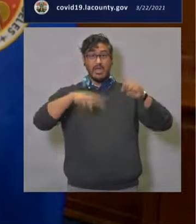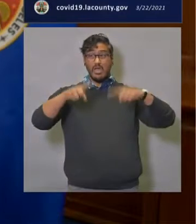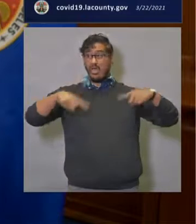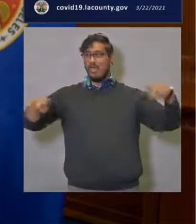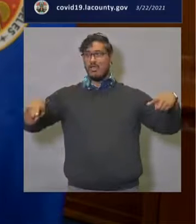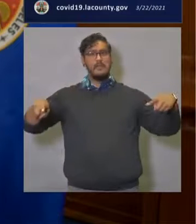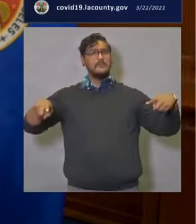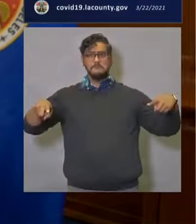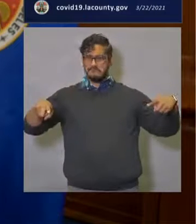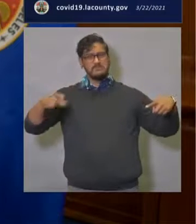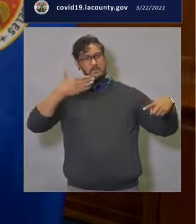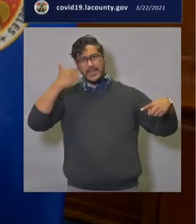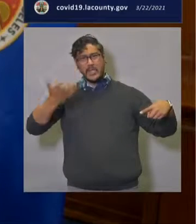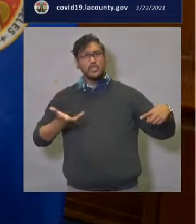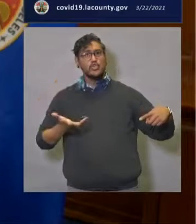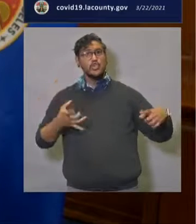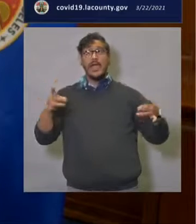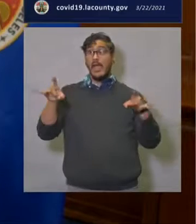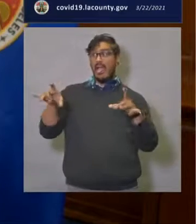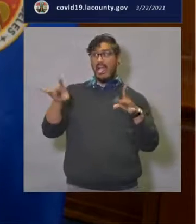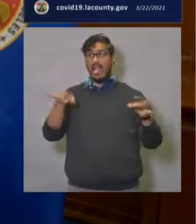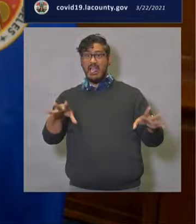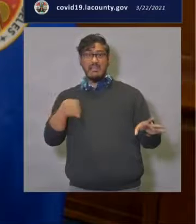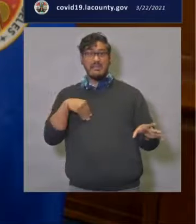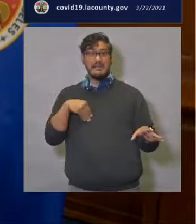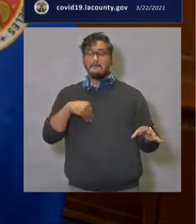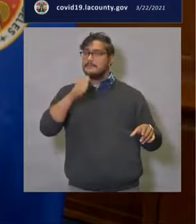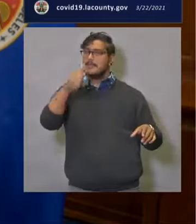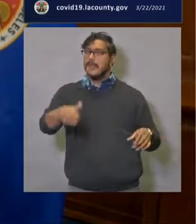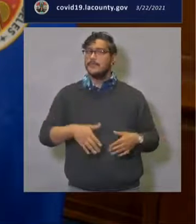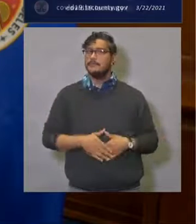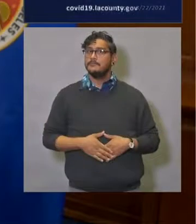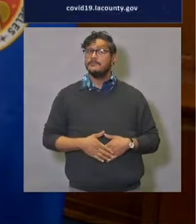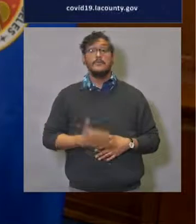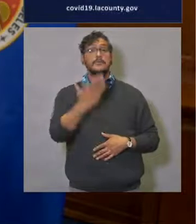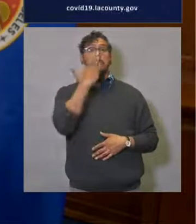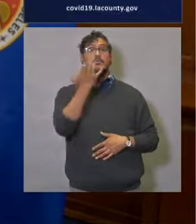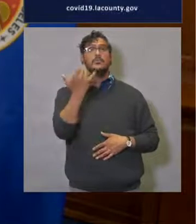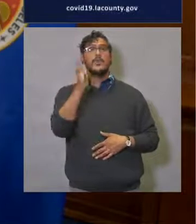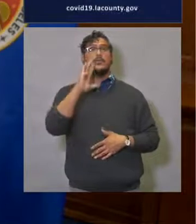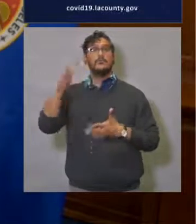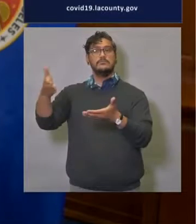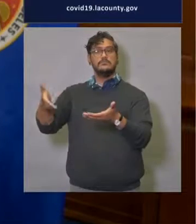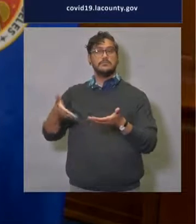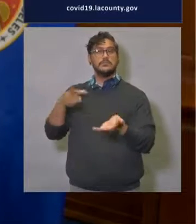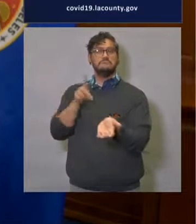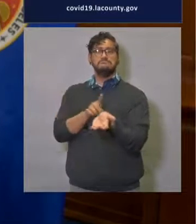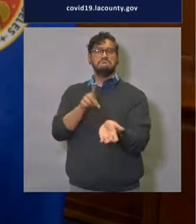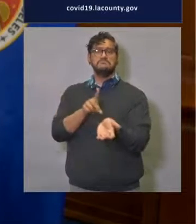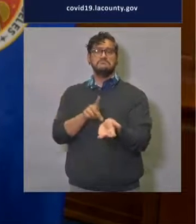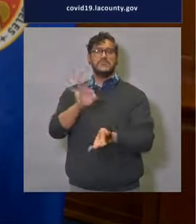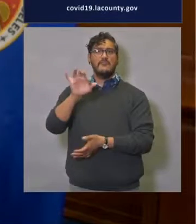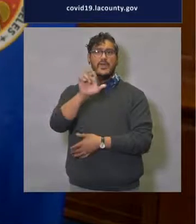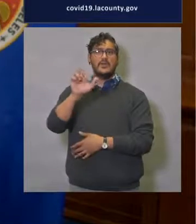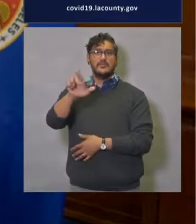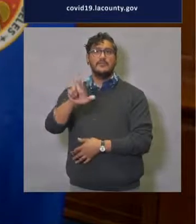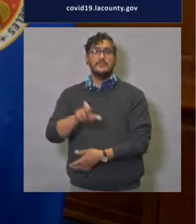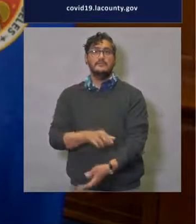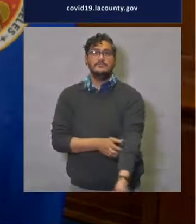tolerate hate against anyone. I want to thank you, and now I'd like to introduce Dr. Barbara Ferrer.